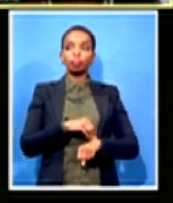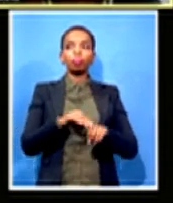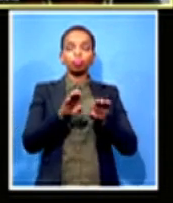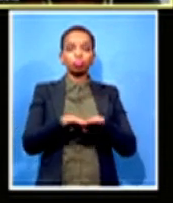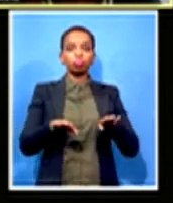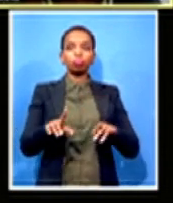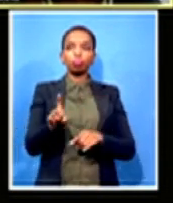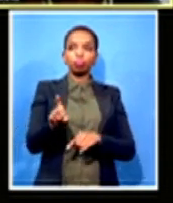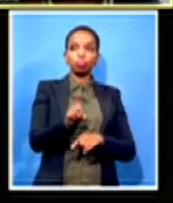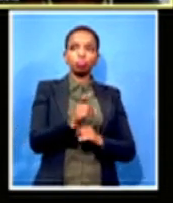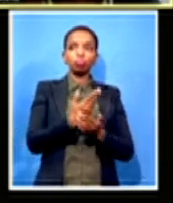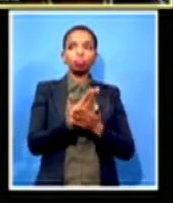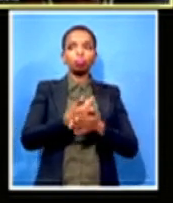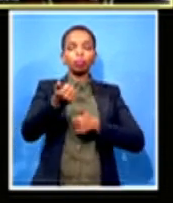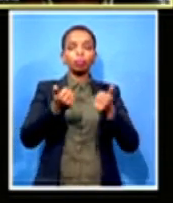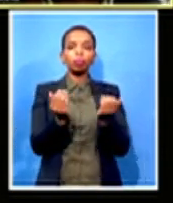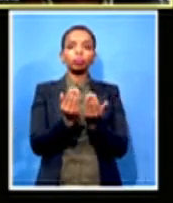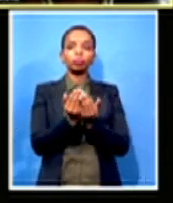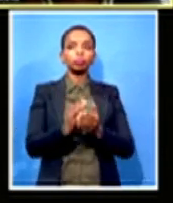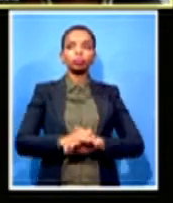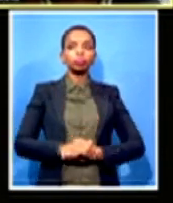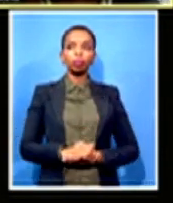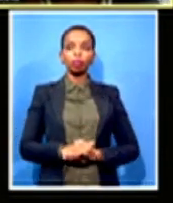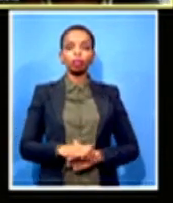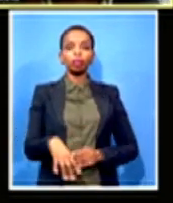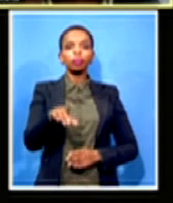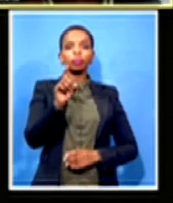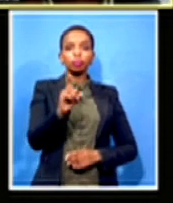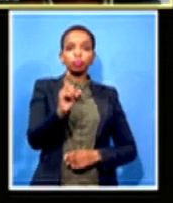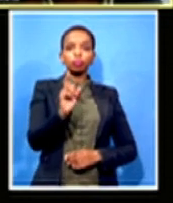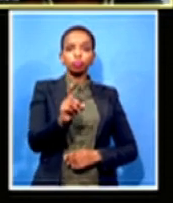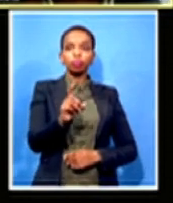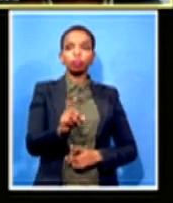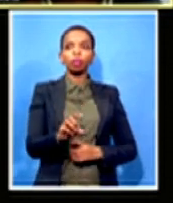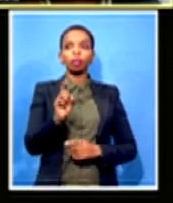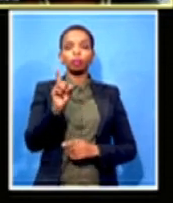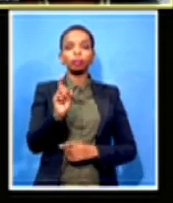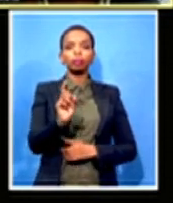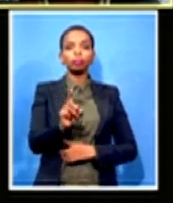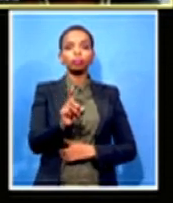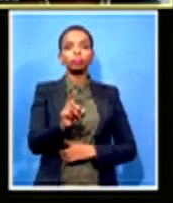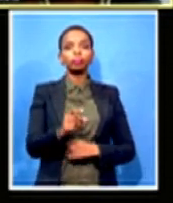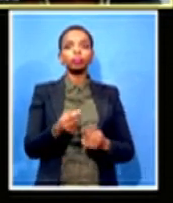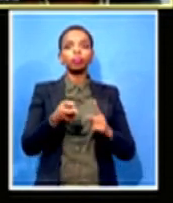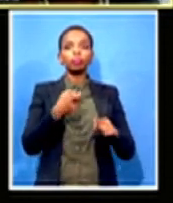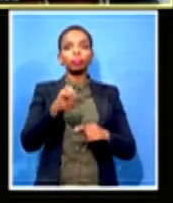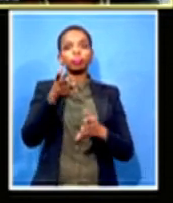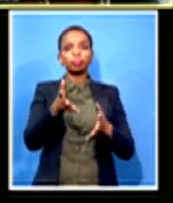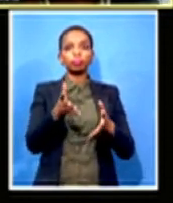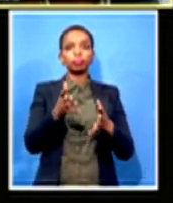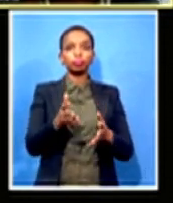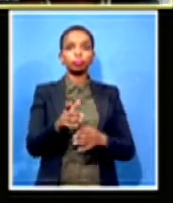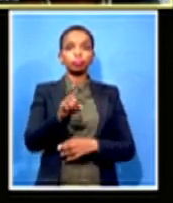from data from Europe and the US, very, very few children actually had any significant infections